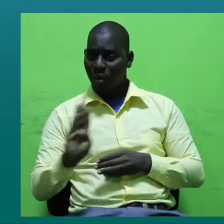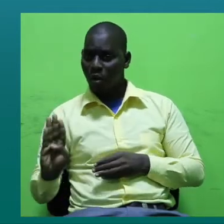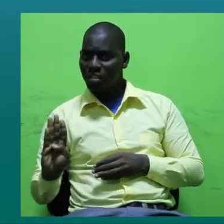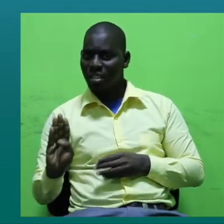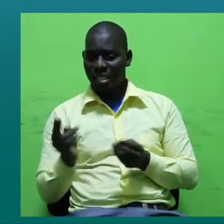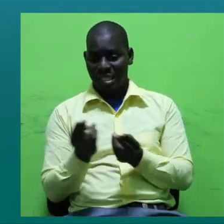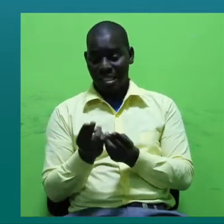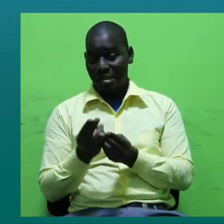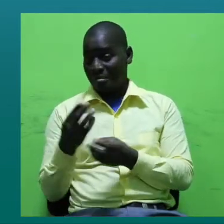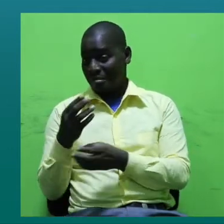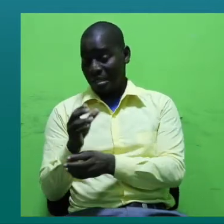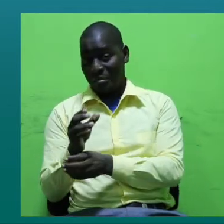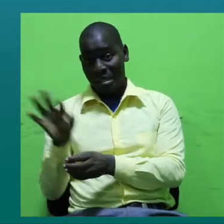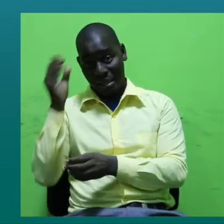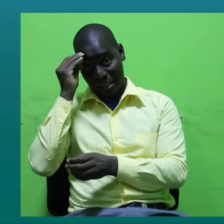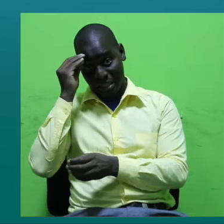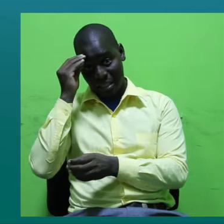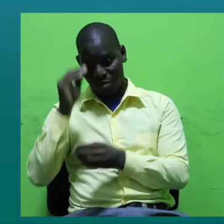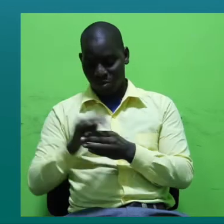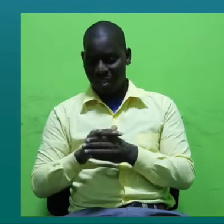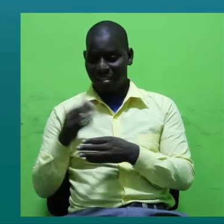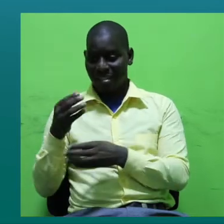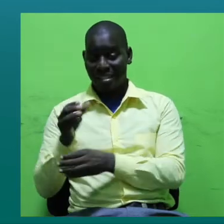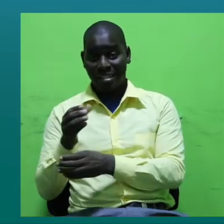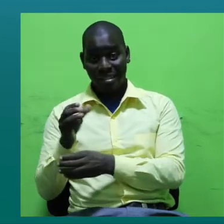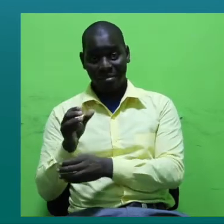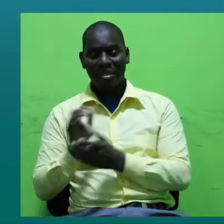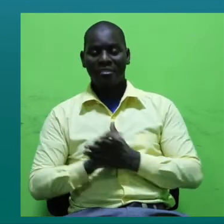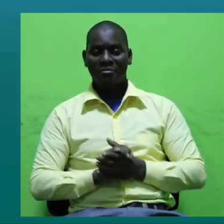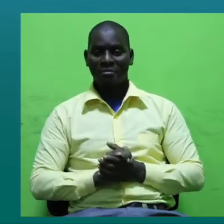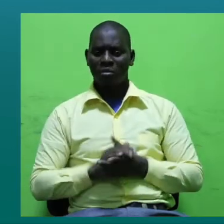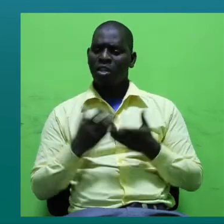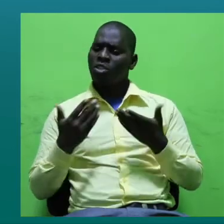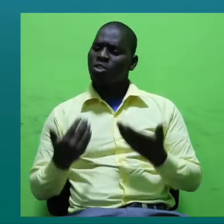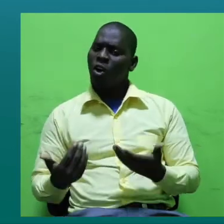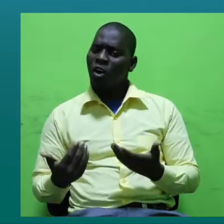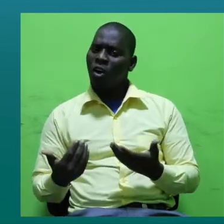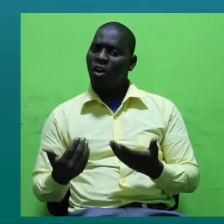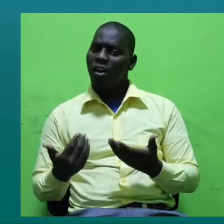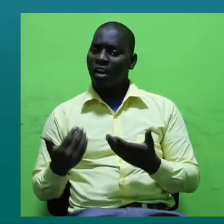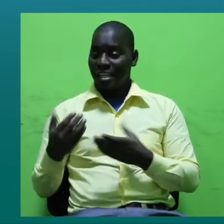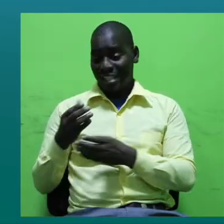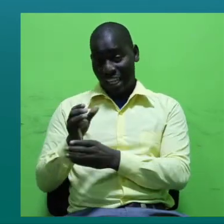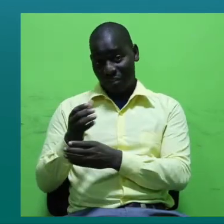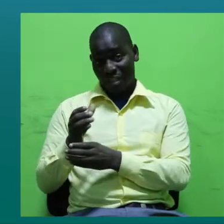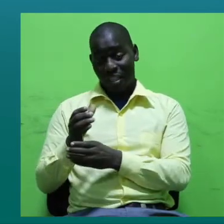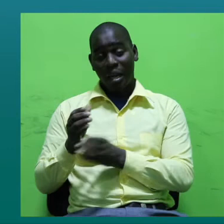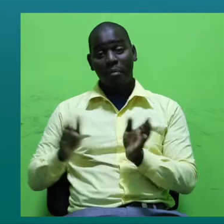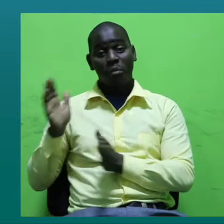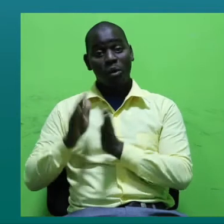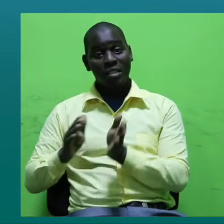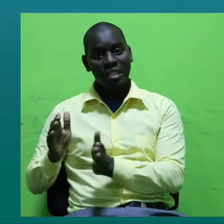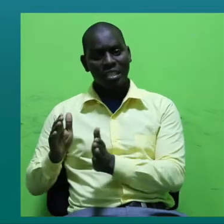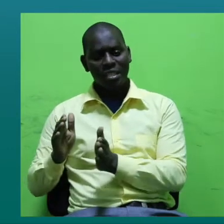like any other science subjects, involves scientific processes. The scientific processes involved